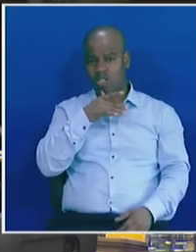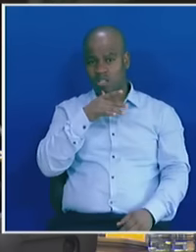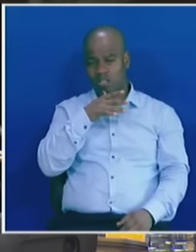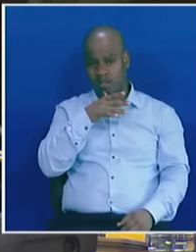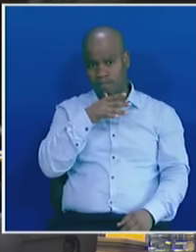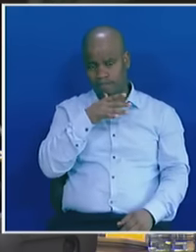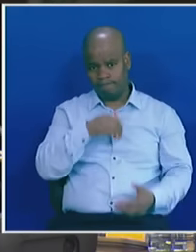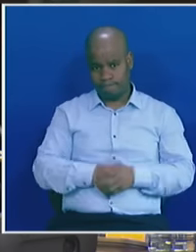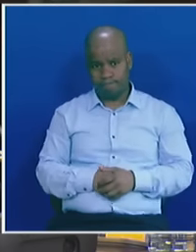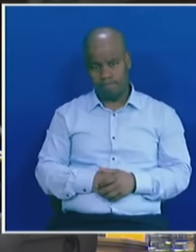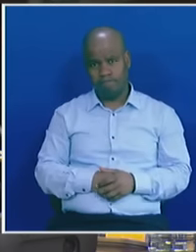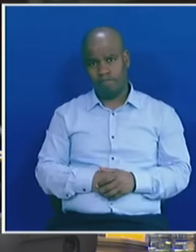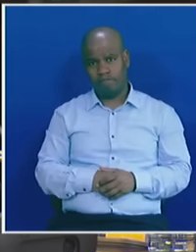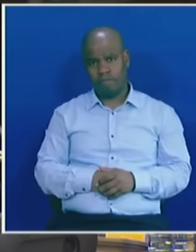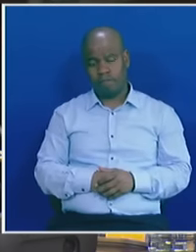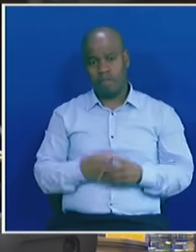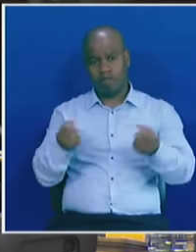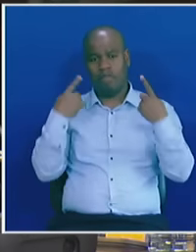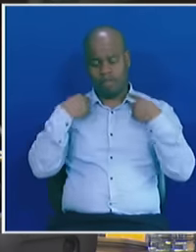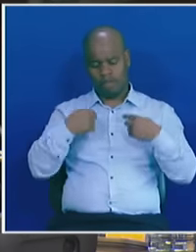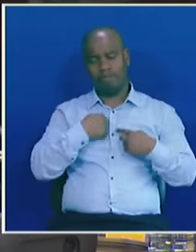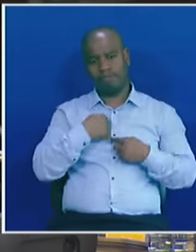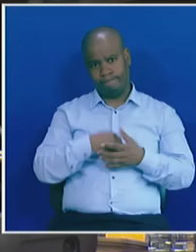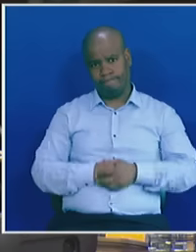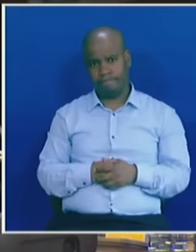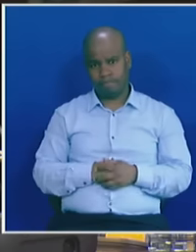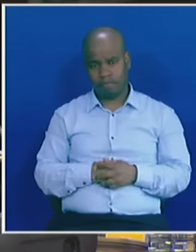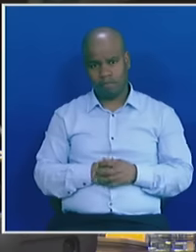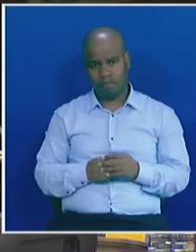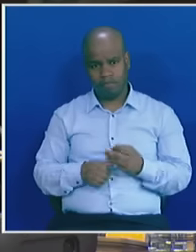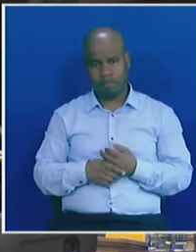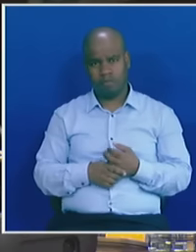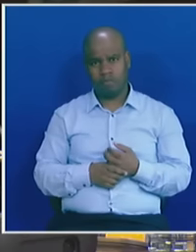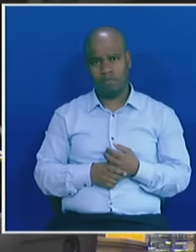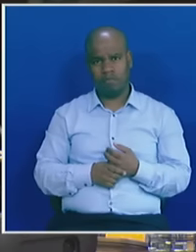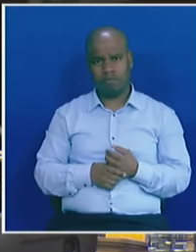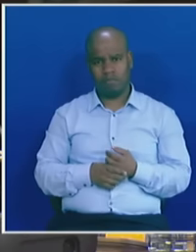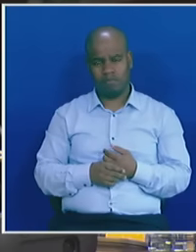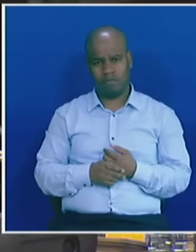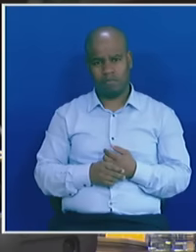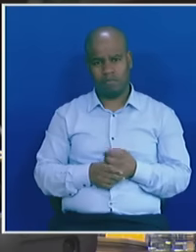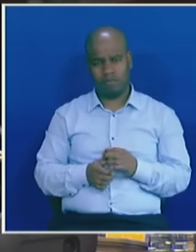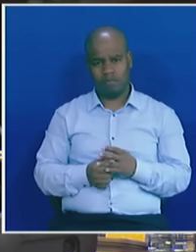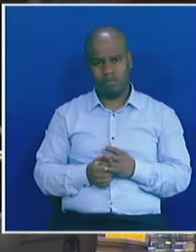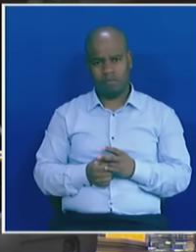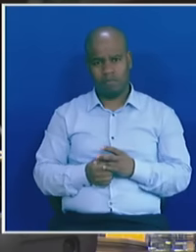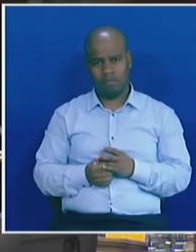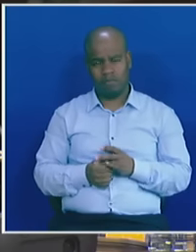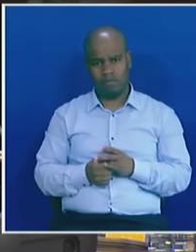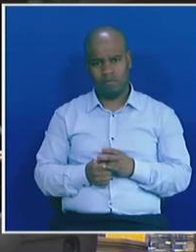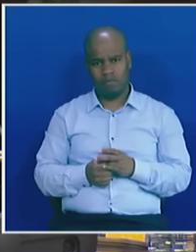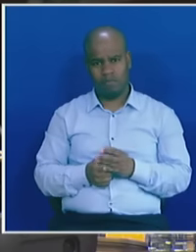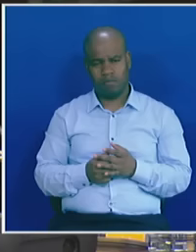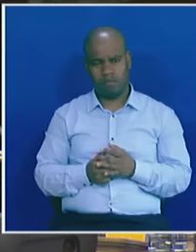hantering oor die openbare beskermer se Nkandla verslag. Dit het gelei tot 'n poging van die Demokratiese Alliansie en die oppositiepartye